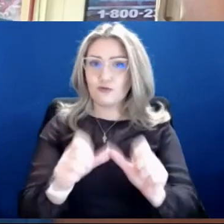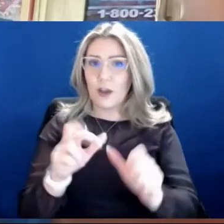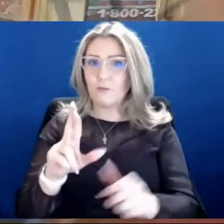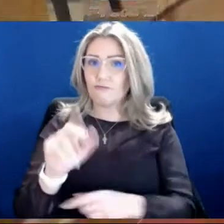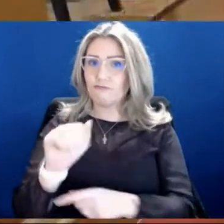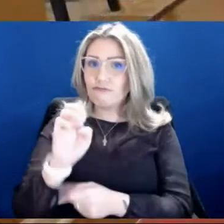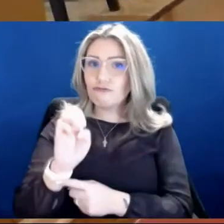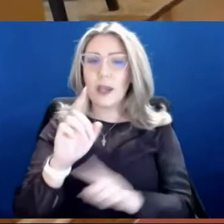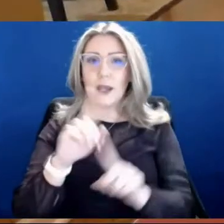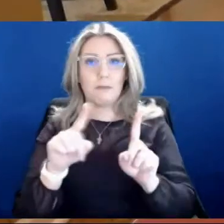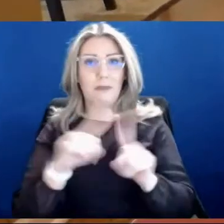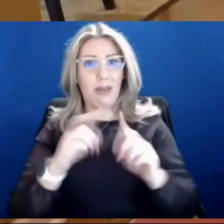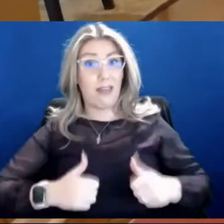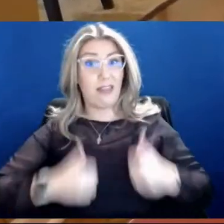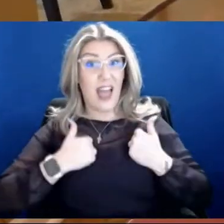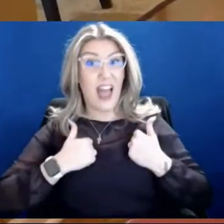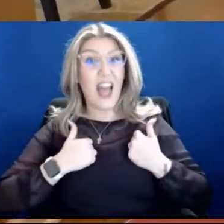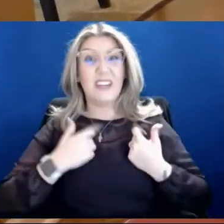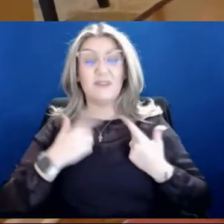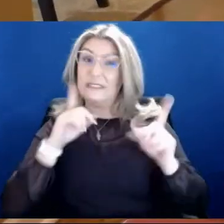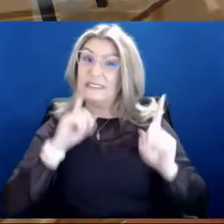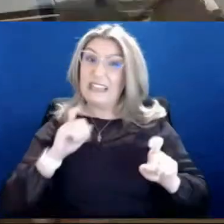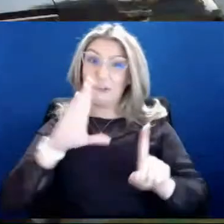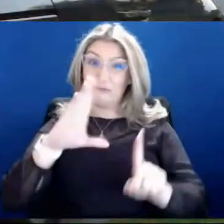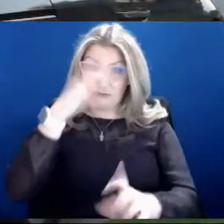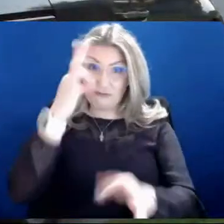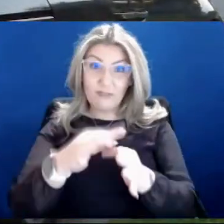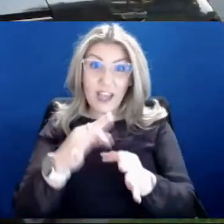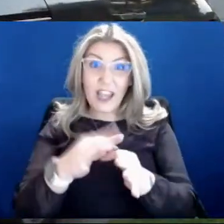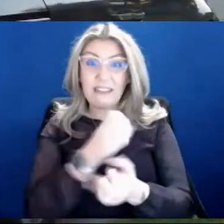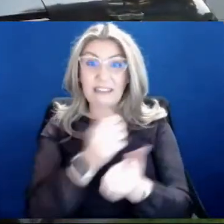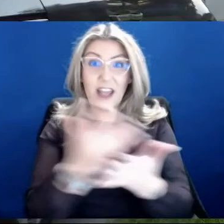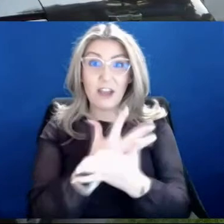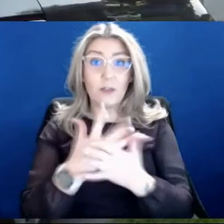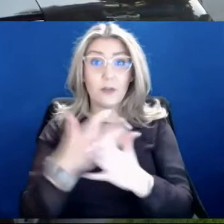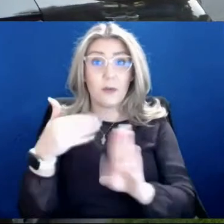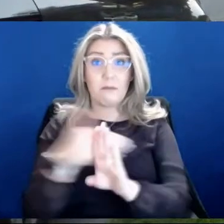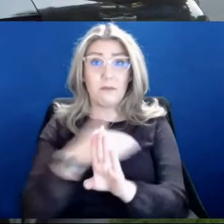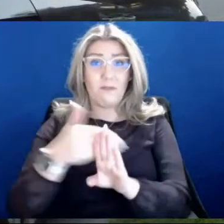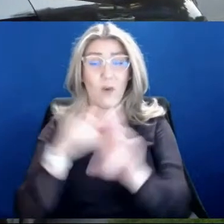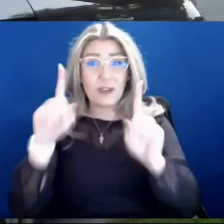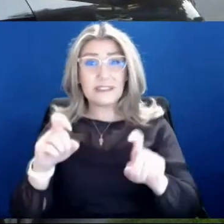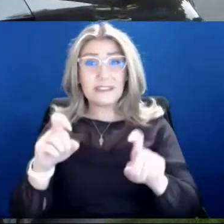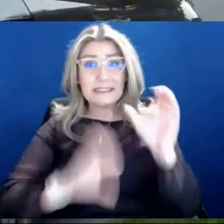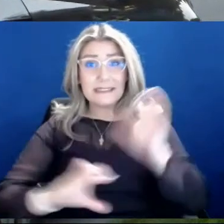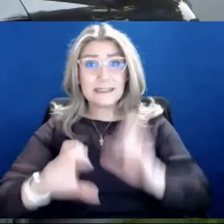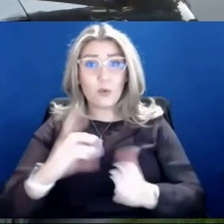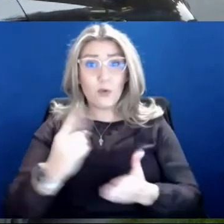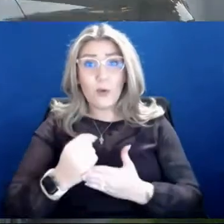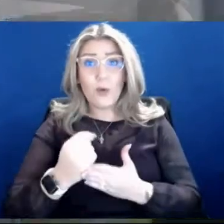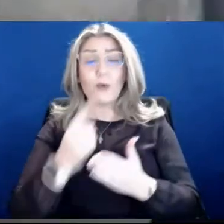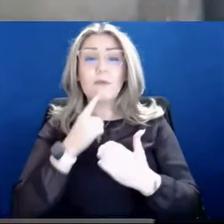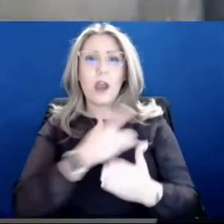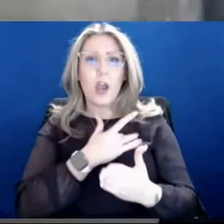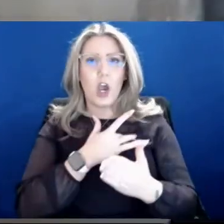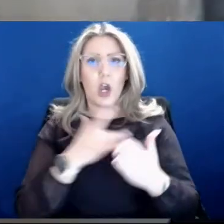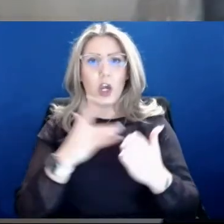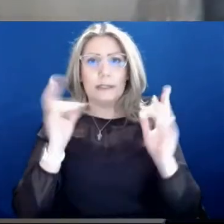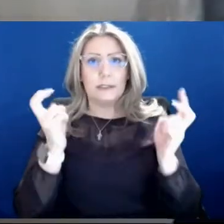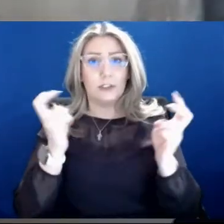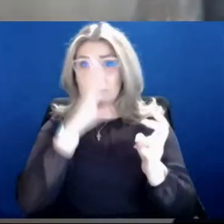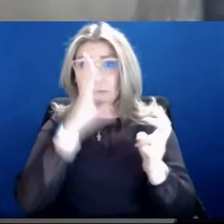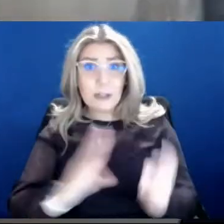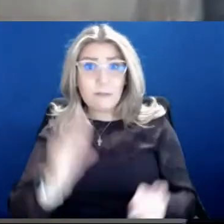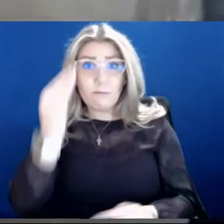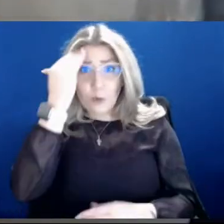a little more. During all the testing before her chemo, doctors discovered she had a heart condition she never knew about. So